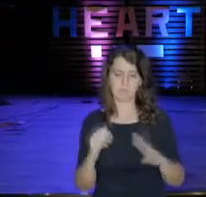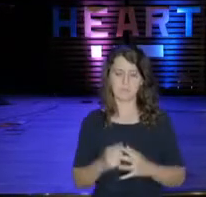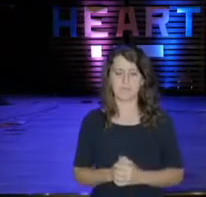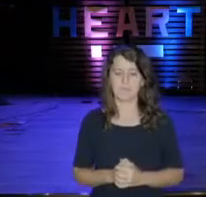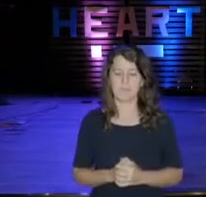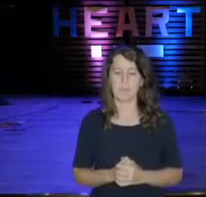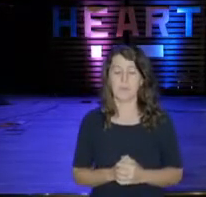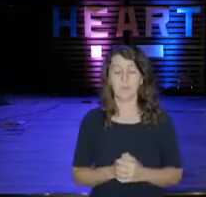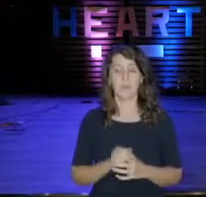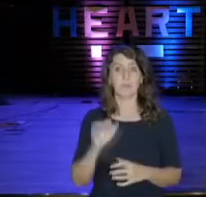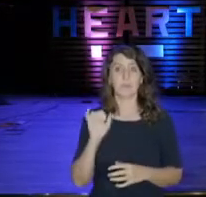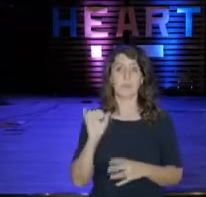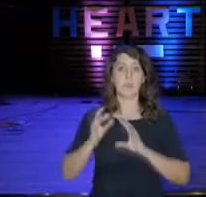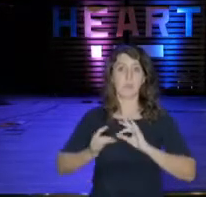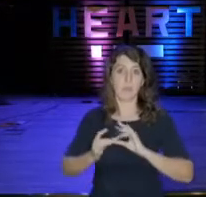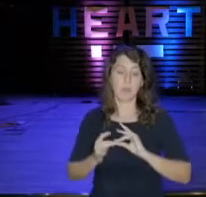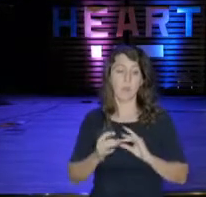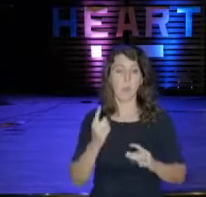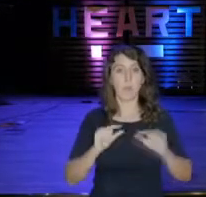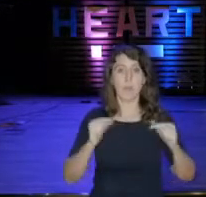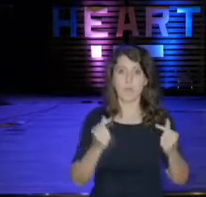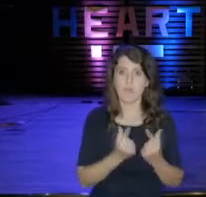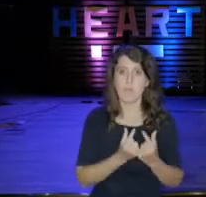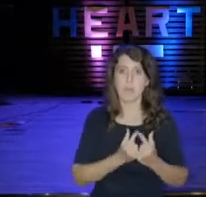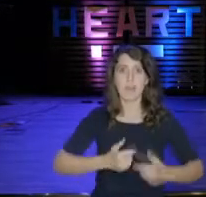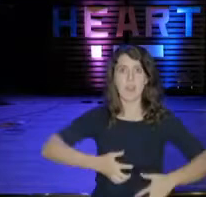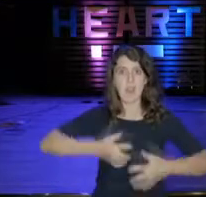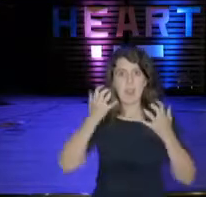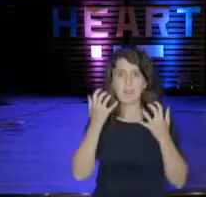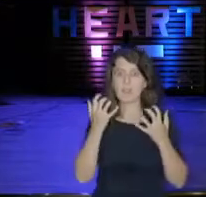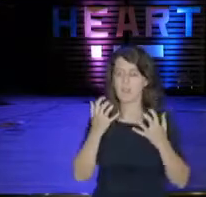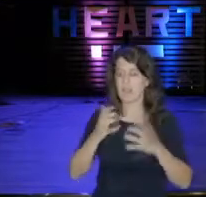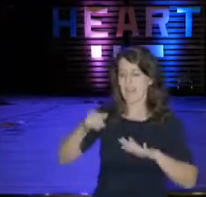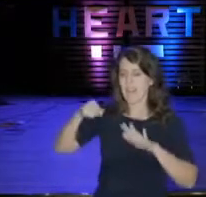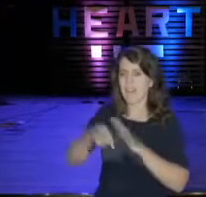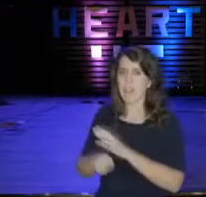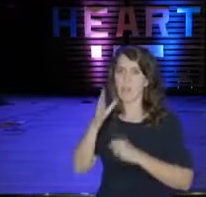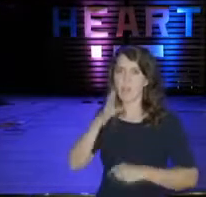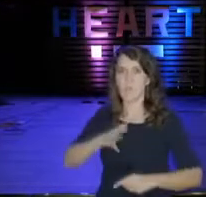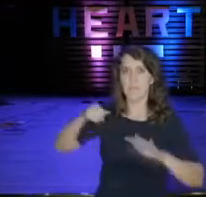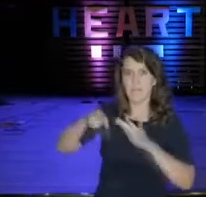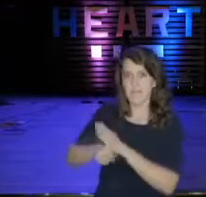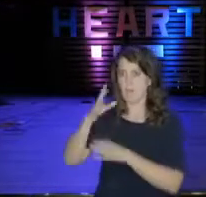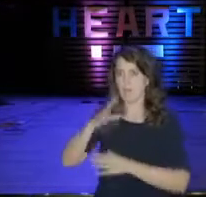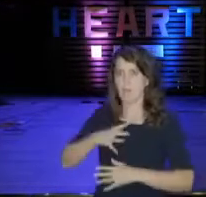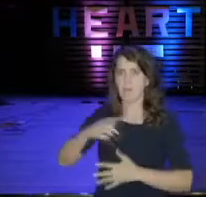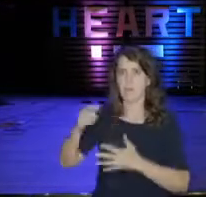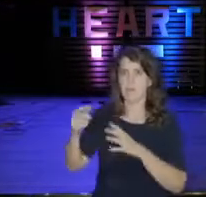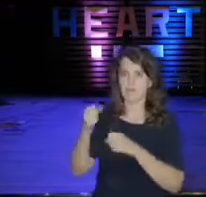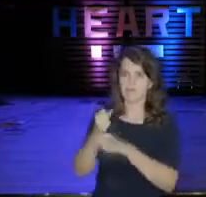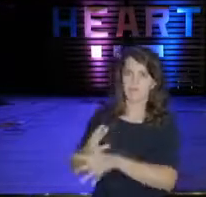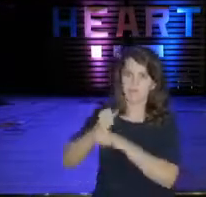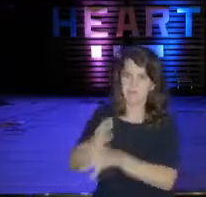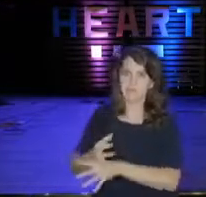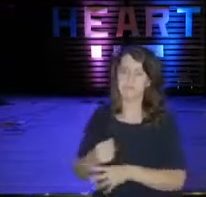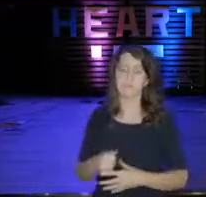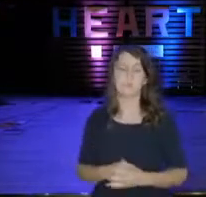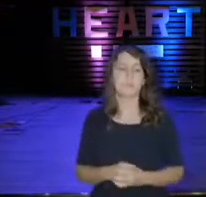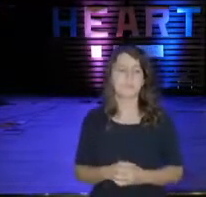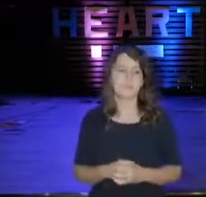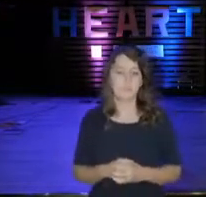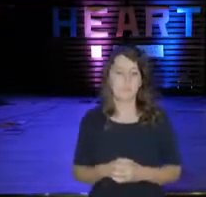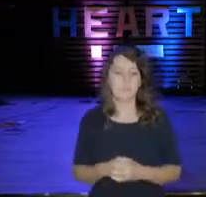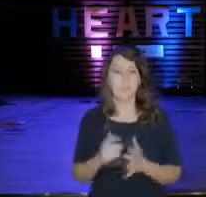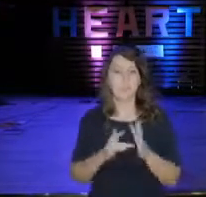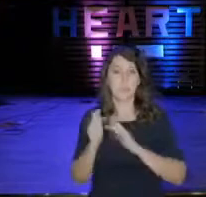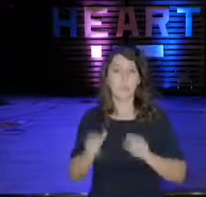Killer, killer, killer, killer, killer. And then he could choose either anger and be a part of